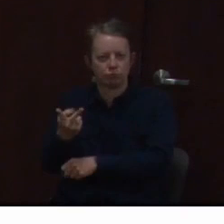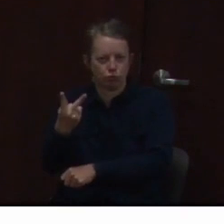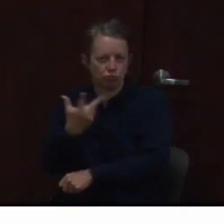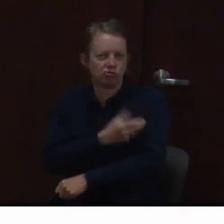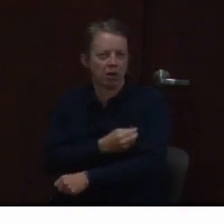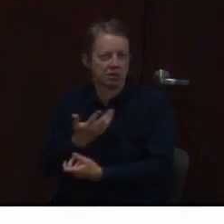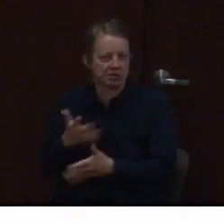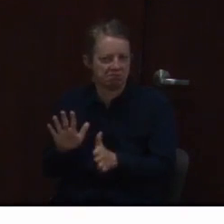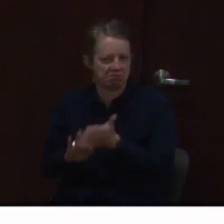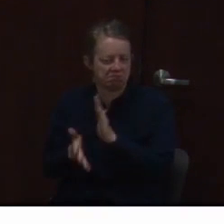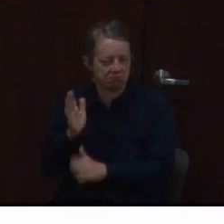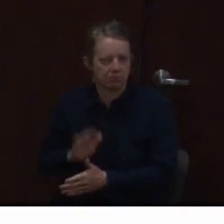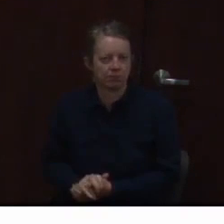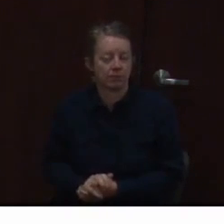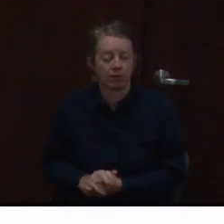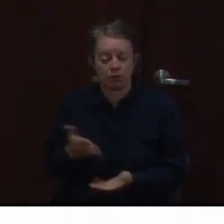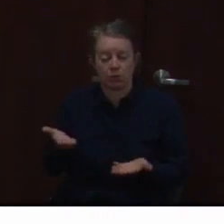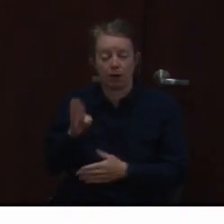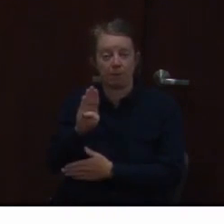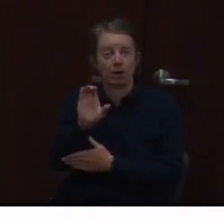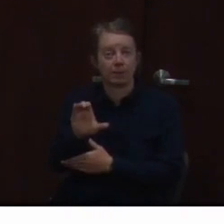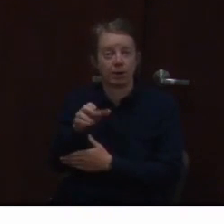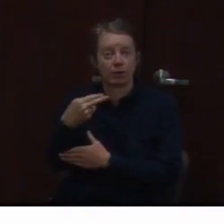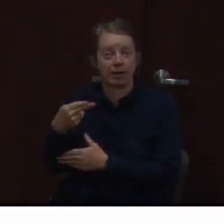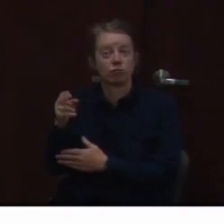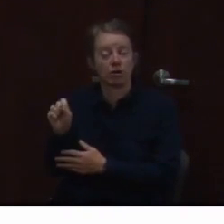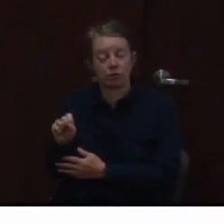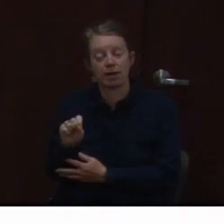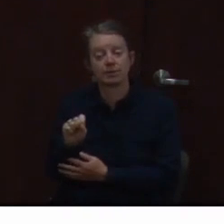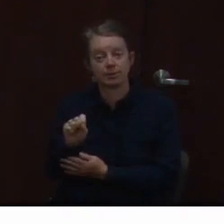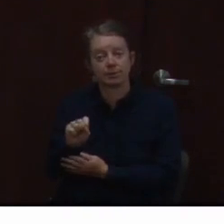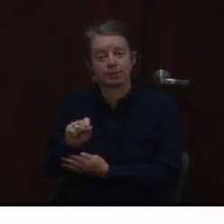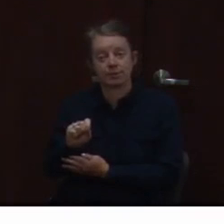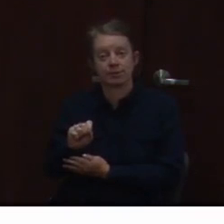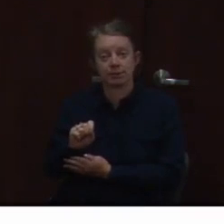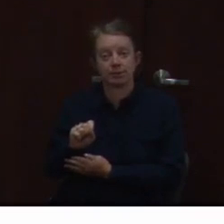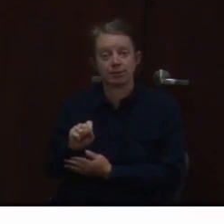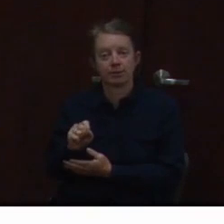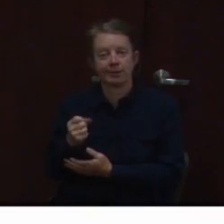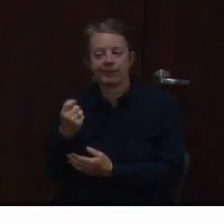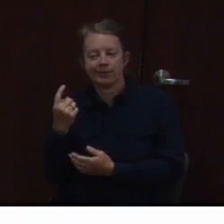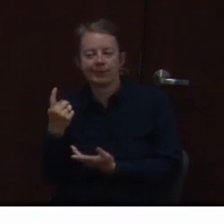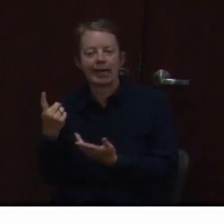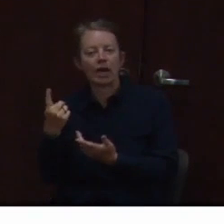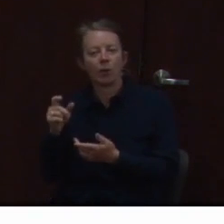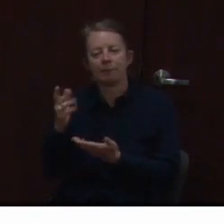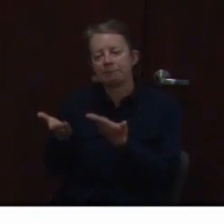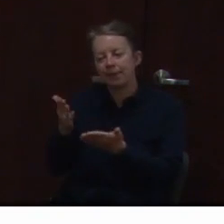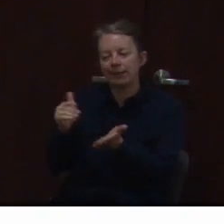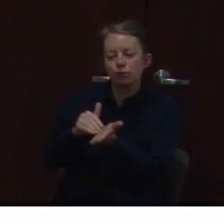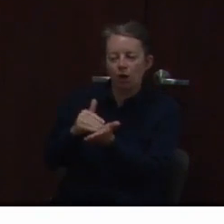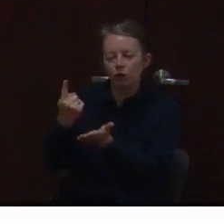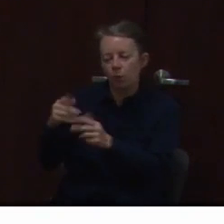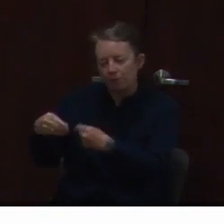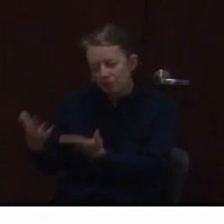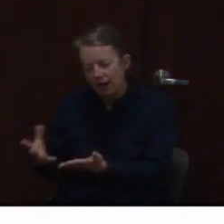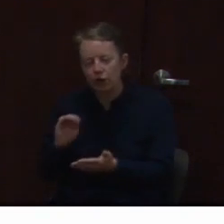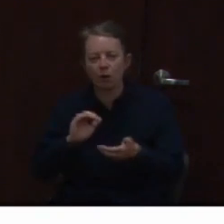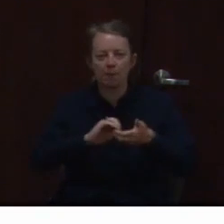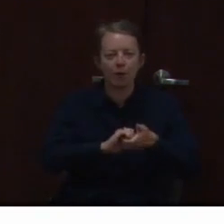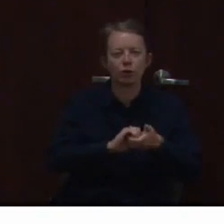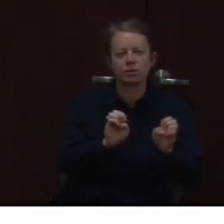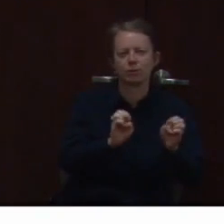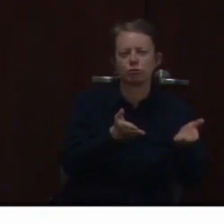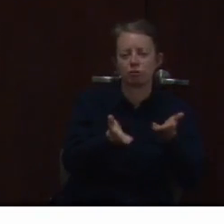vaccination. So for Buncombe County HHS, as a single provider and our partners at Emergency Services, we've administered